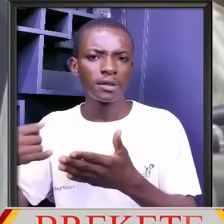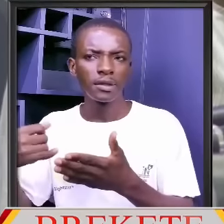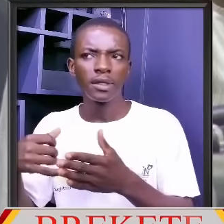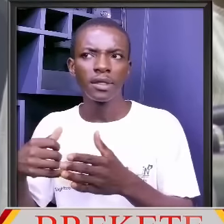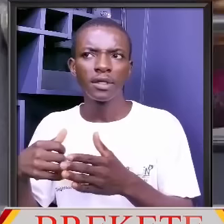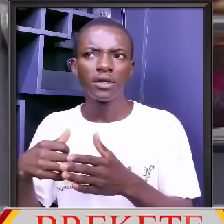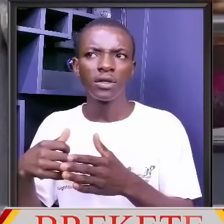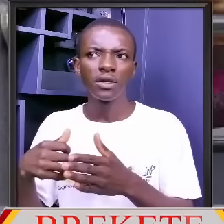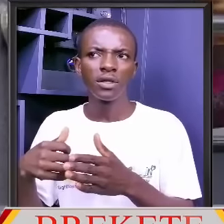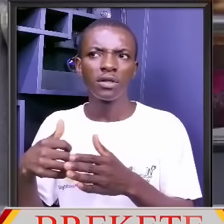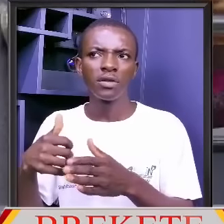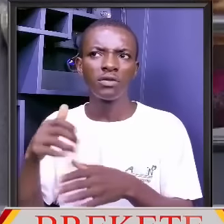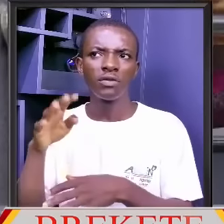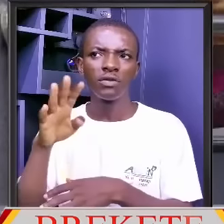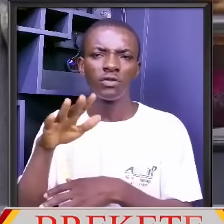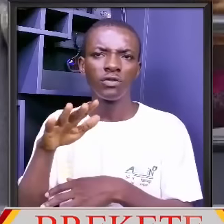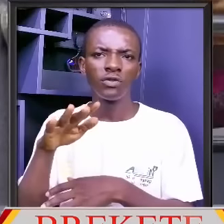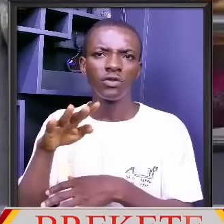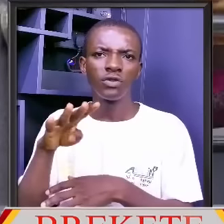like